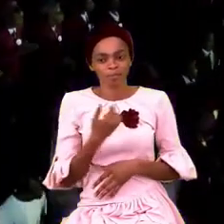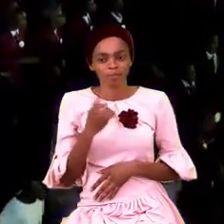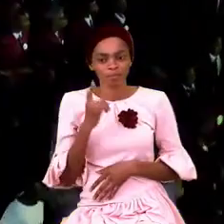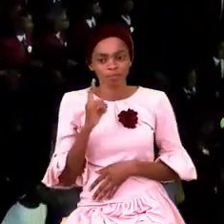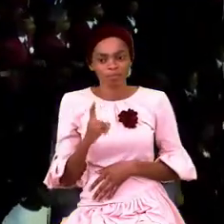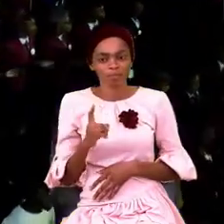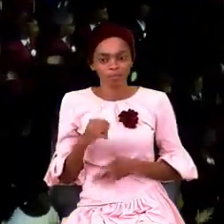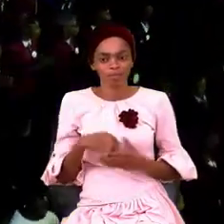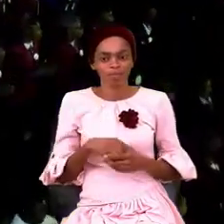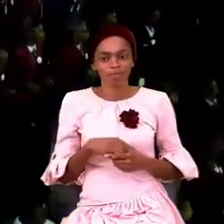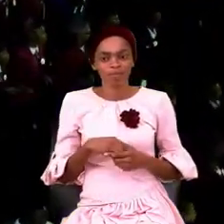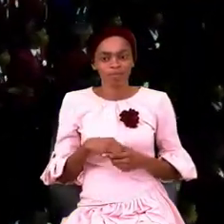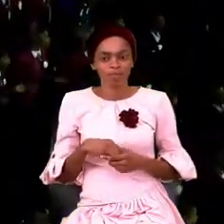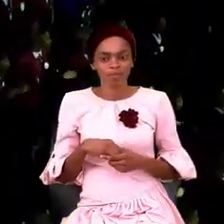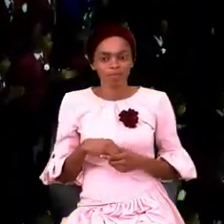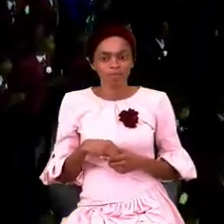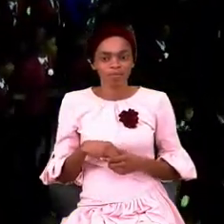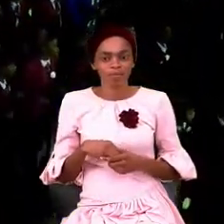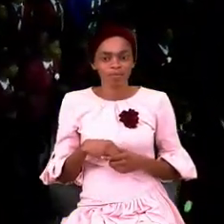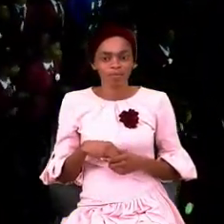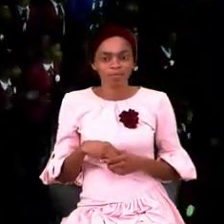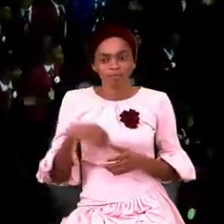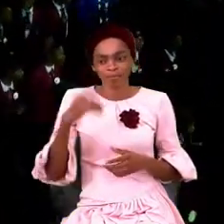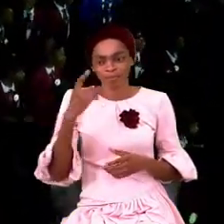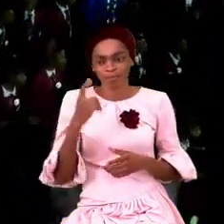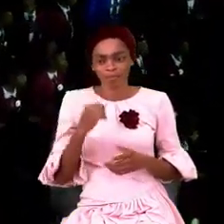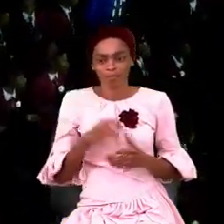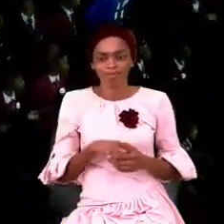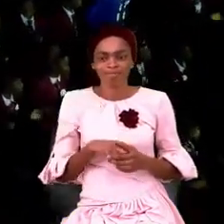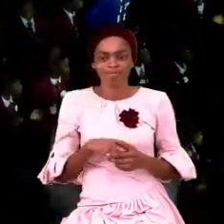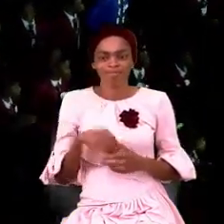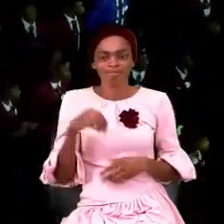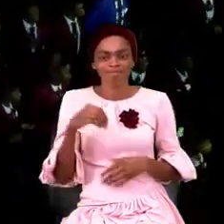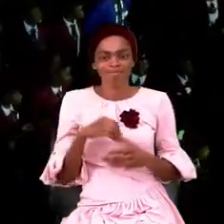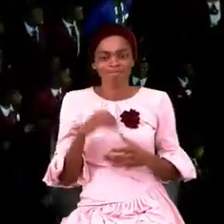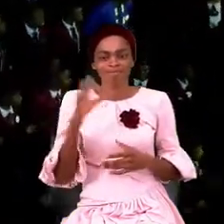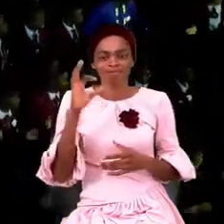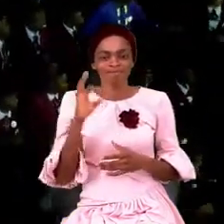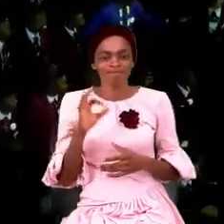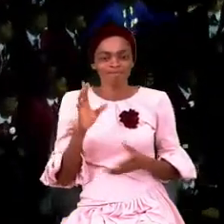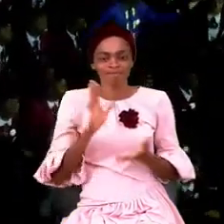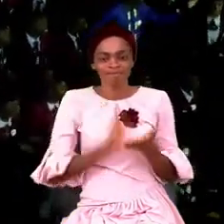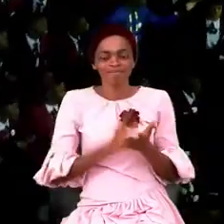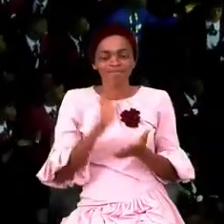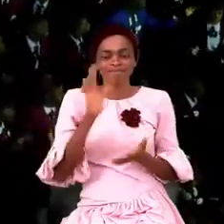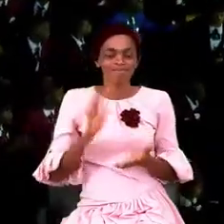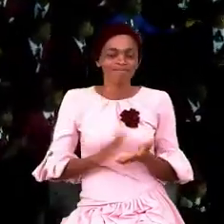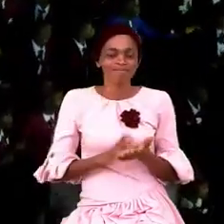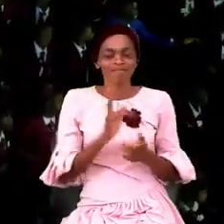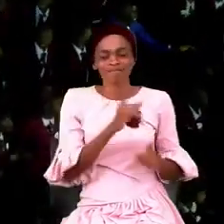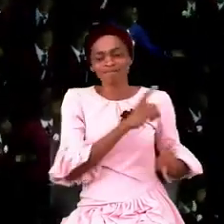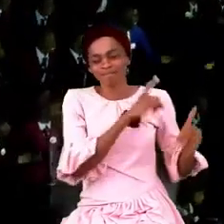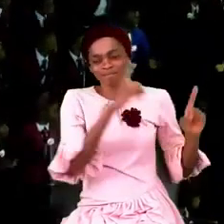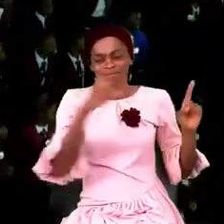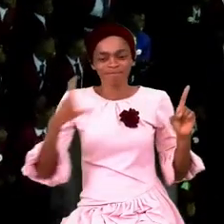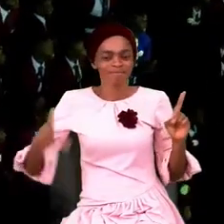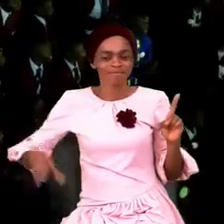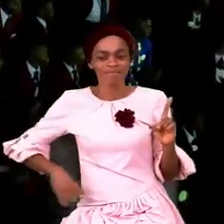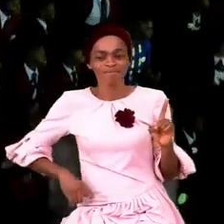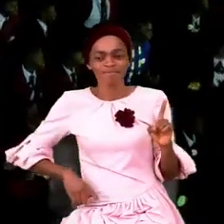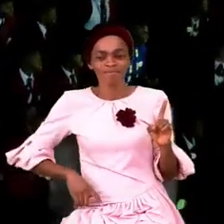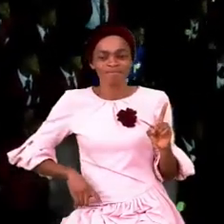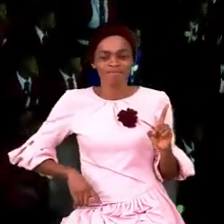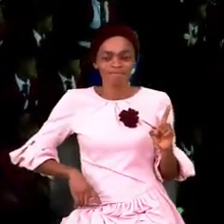Yeah. Foga folua. Yeah. Foga folua, ewola